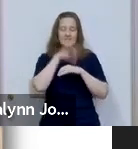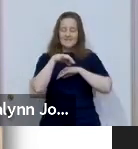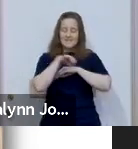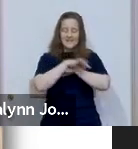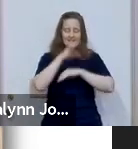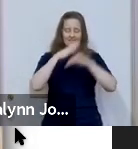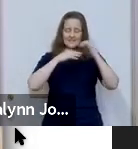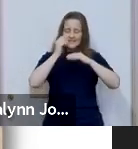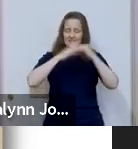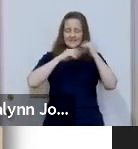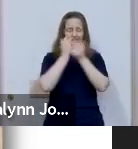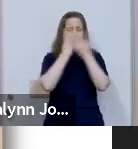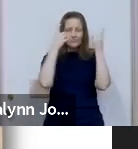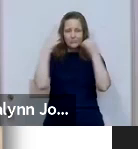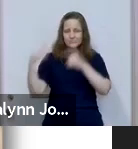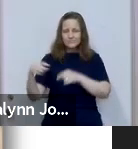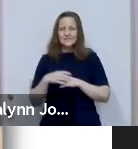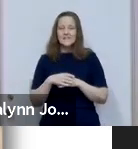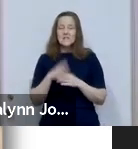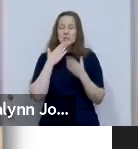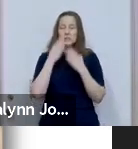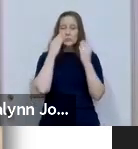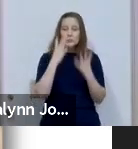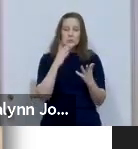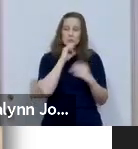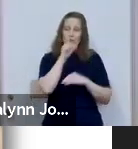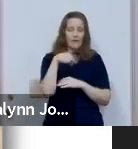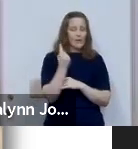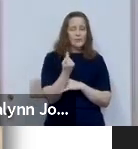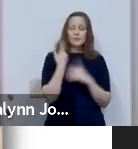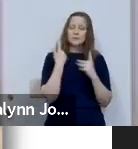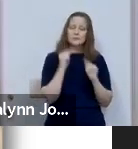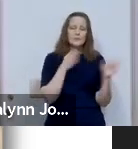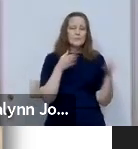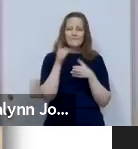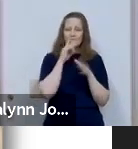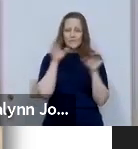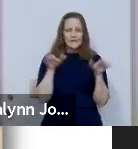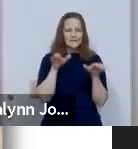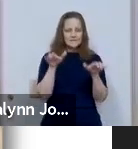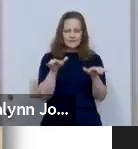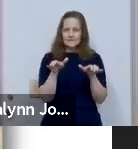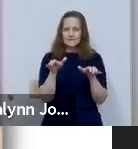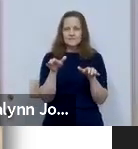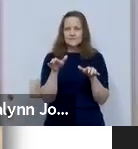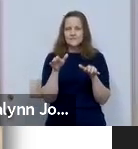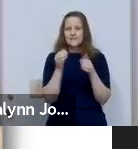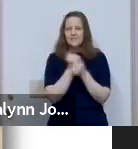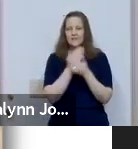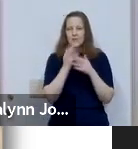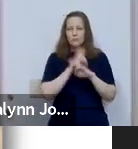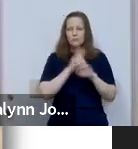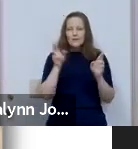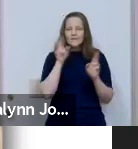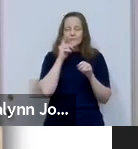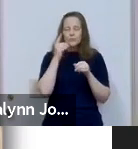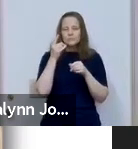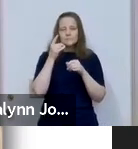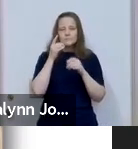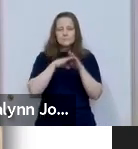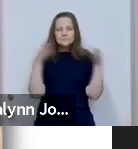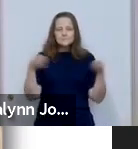bit of everywhere. Now, the good news is we're not alone in trying to plan for the activities that we need to do to get the campus ready for